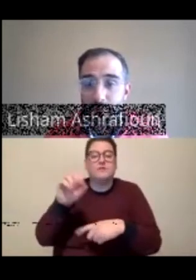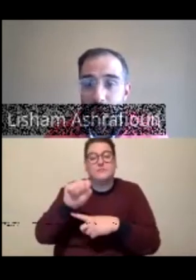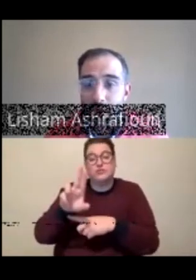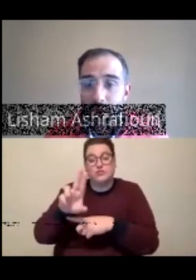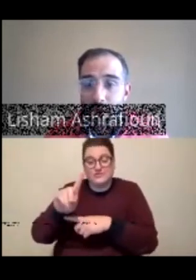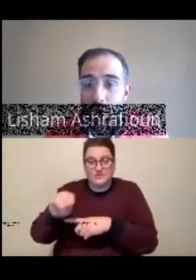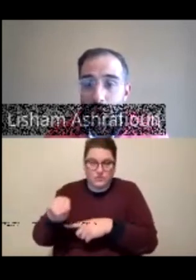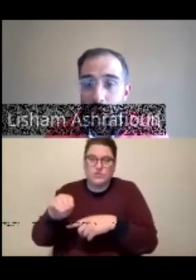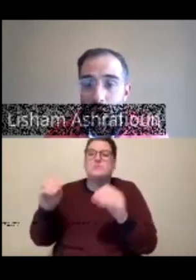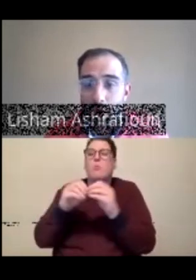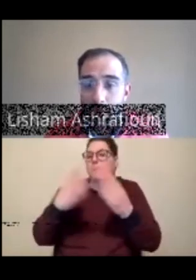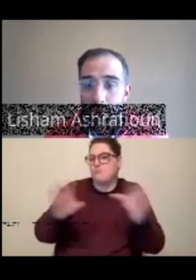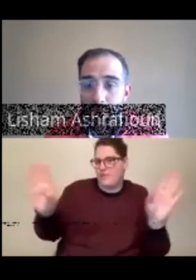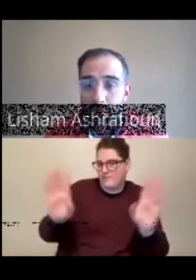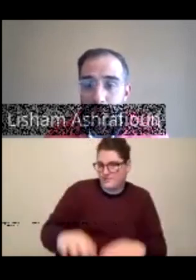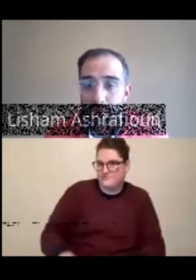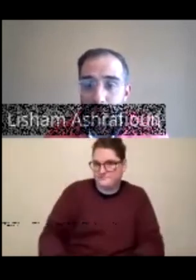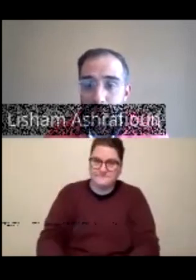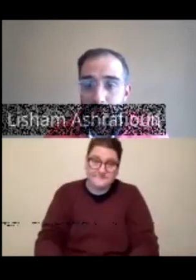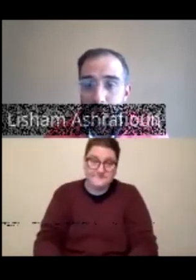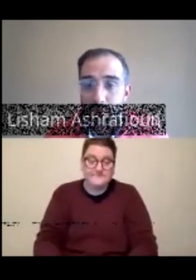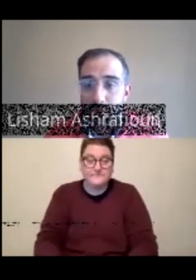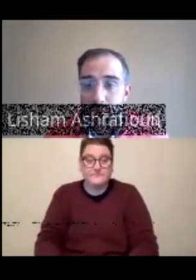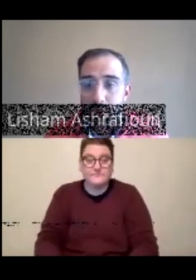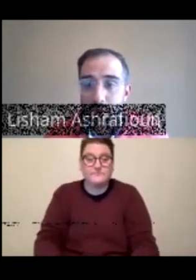broadly. So